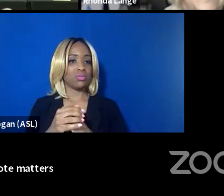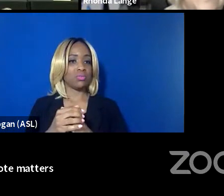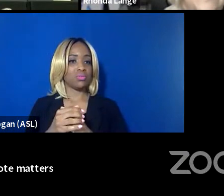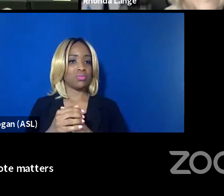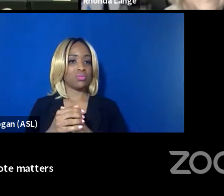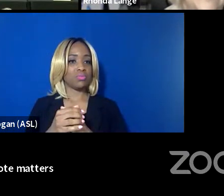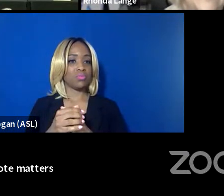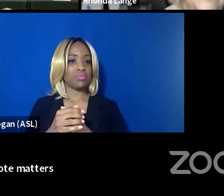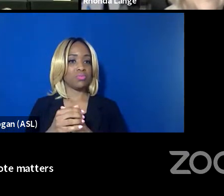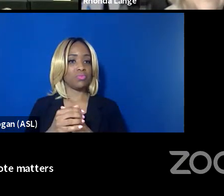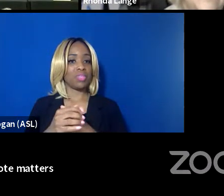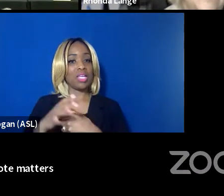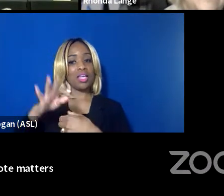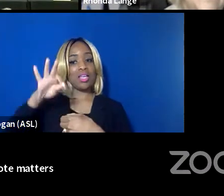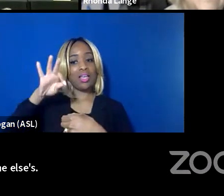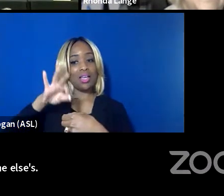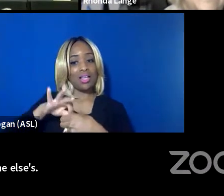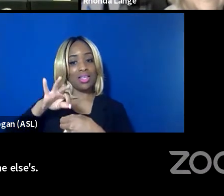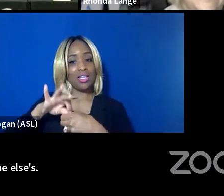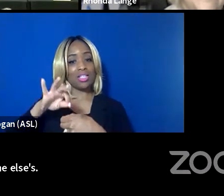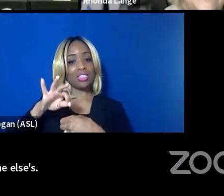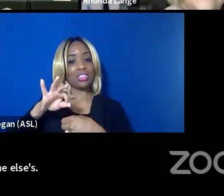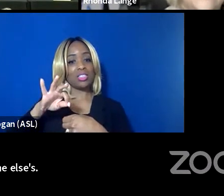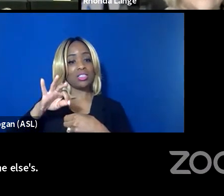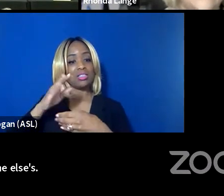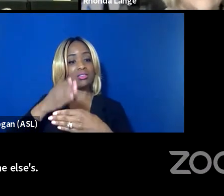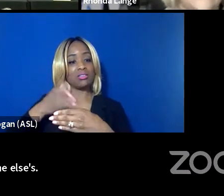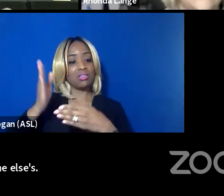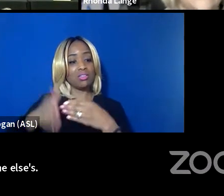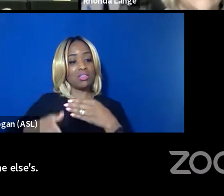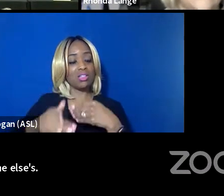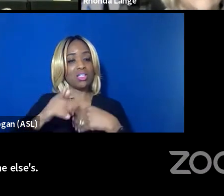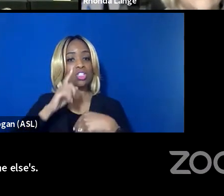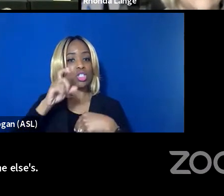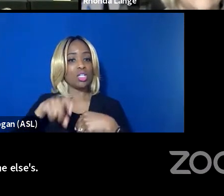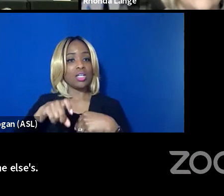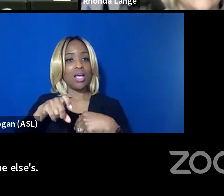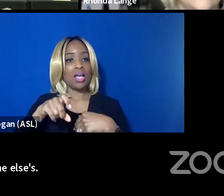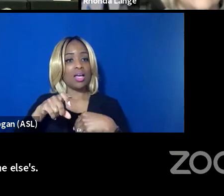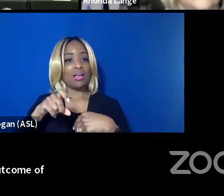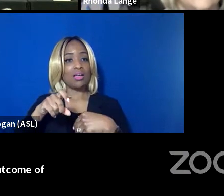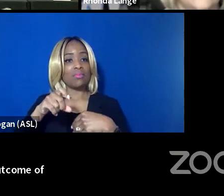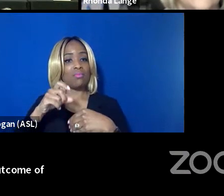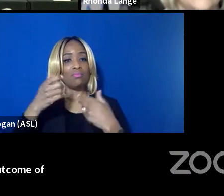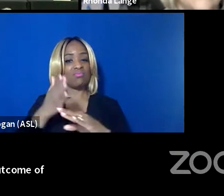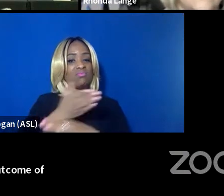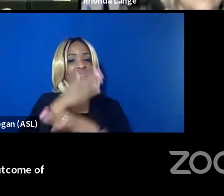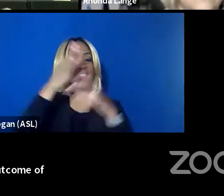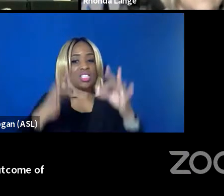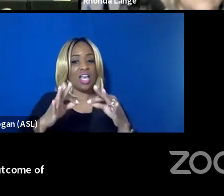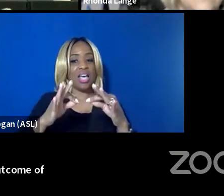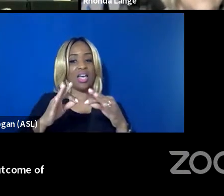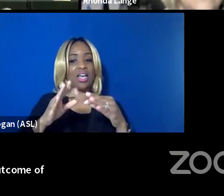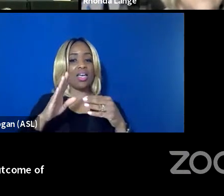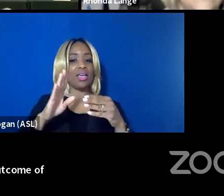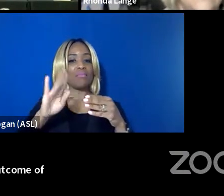That elections, outcome of elections should not be predetermined by how the lines are drawn,